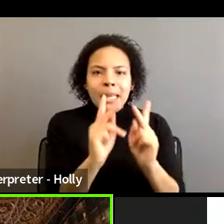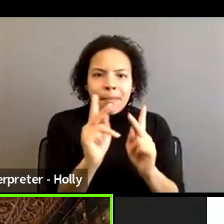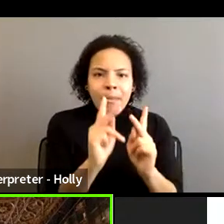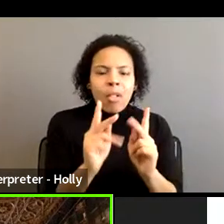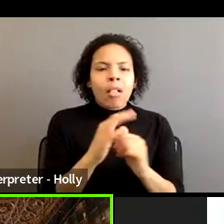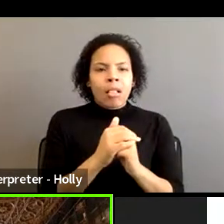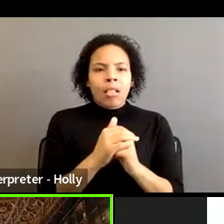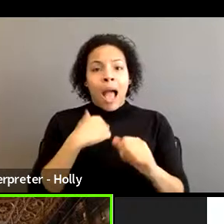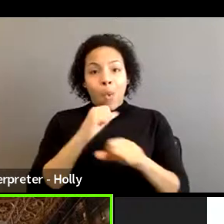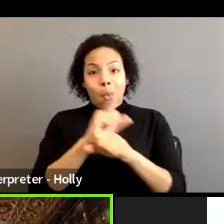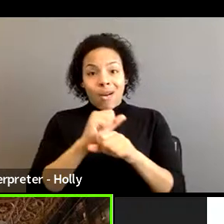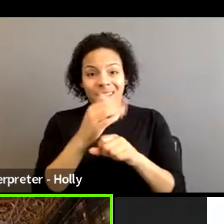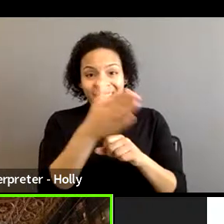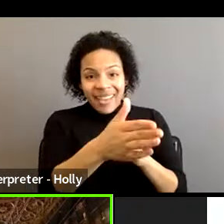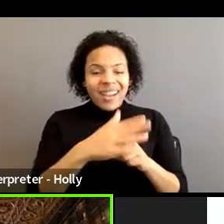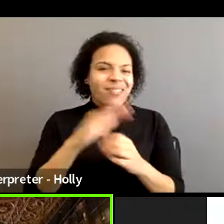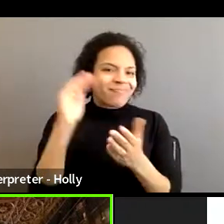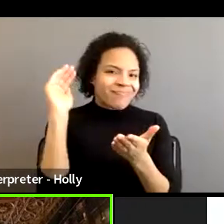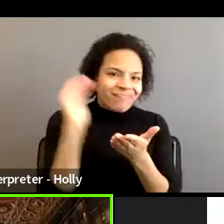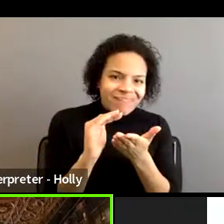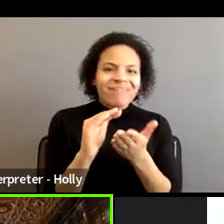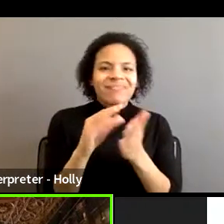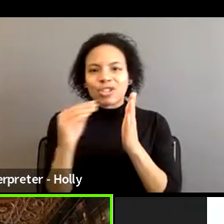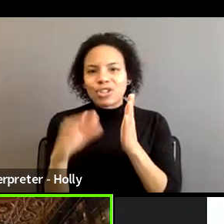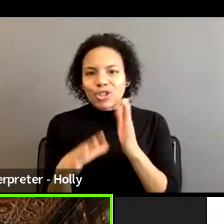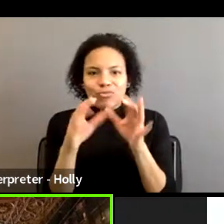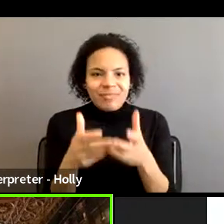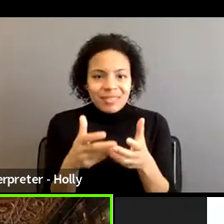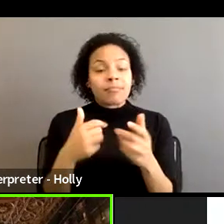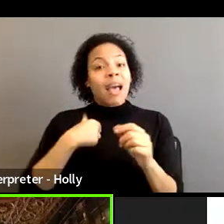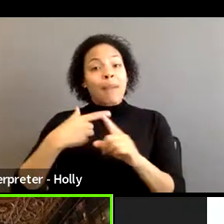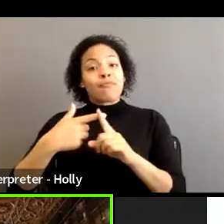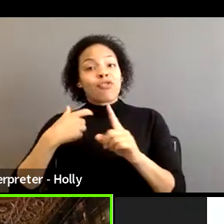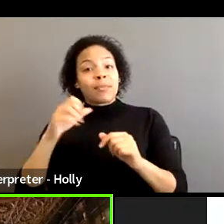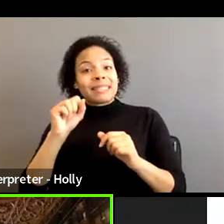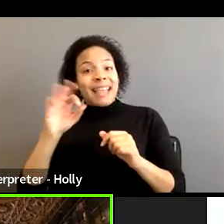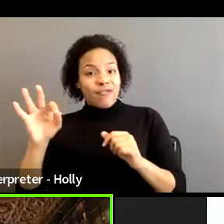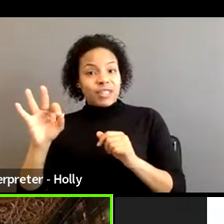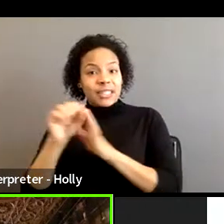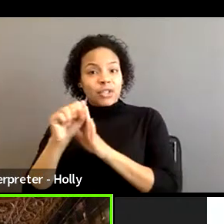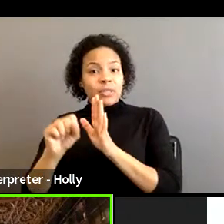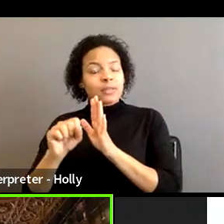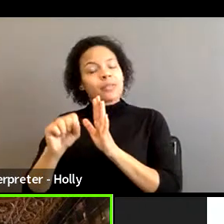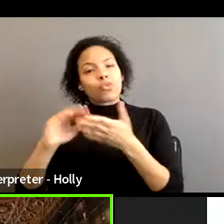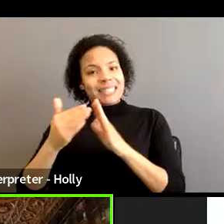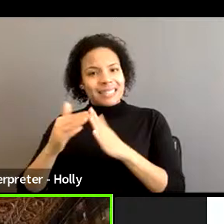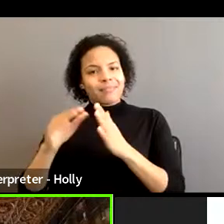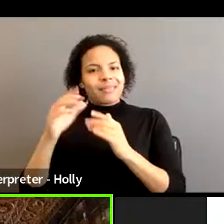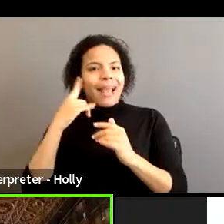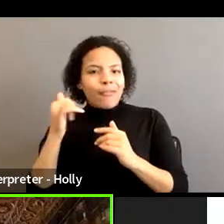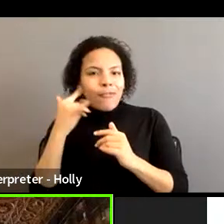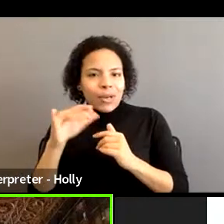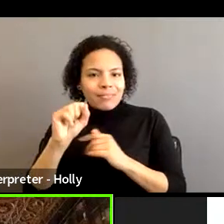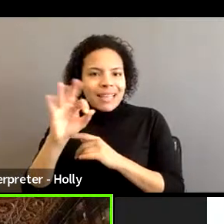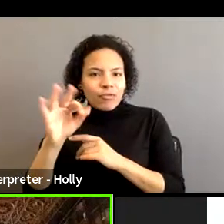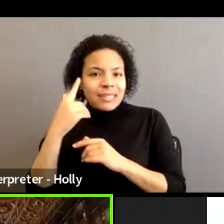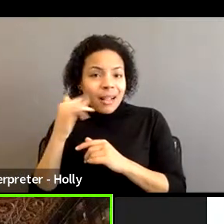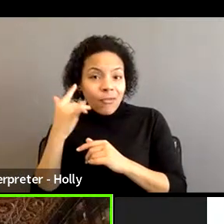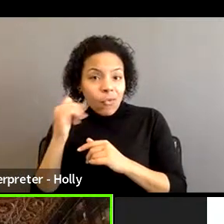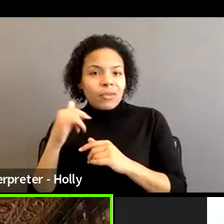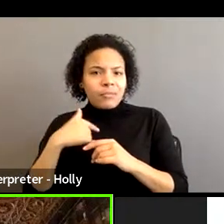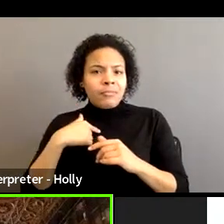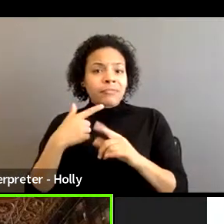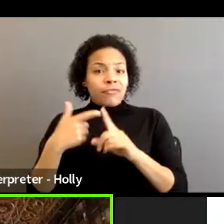One thing I will say about that experience, being from San Francisco myself, it was enlightening. I always learned from every